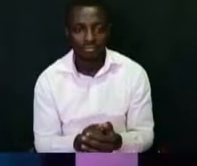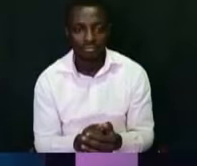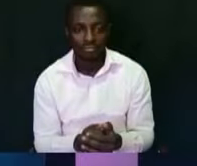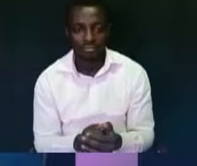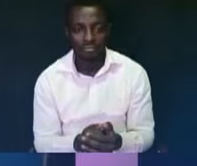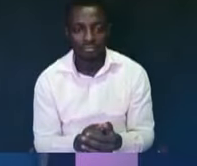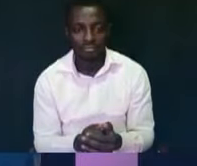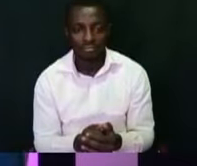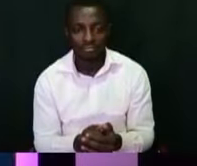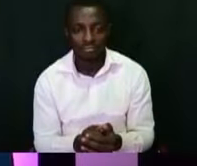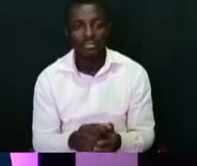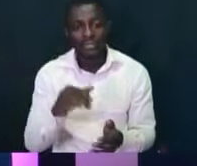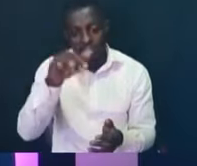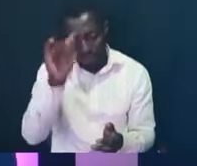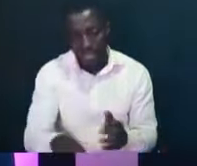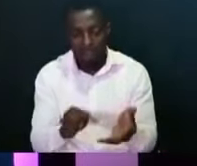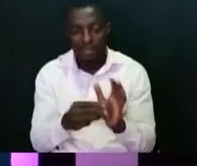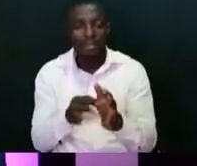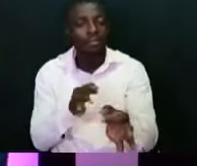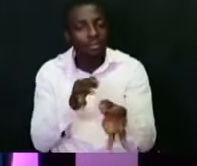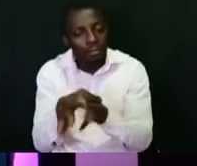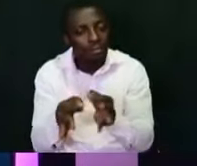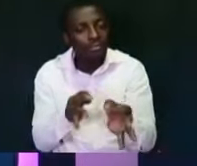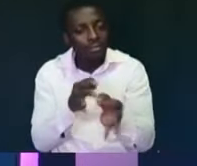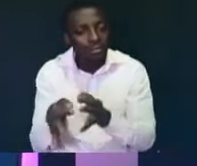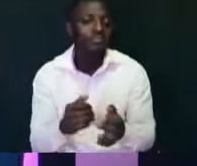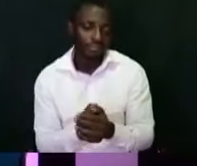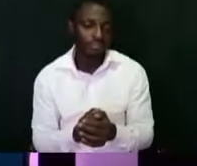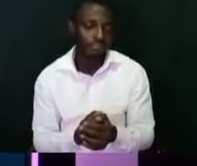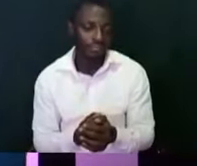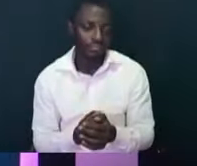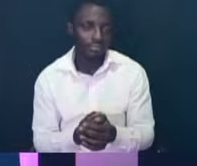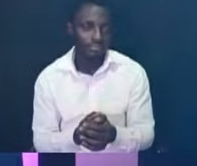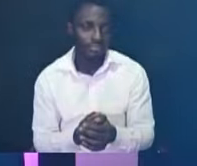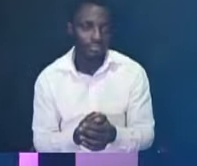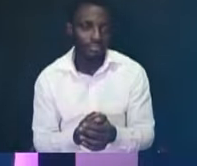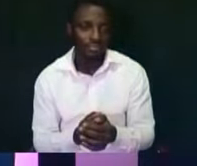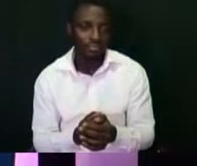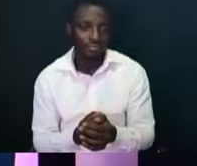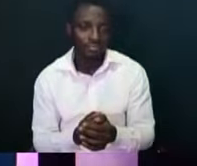interpret that is explain teaching is also